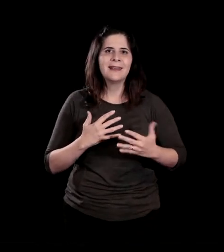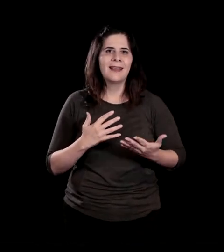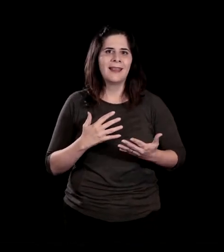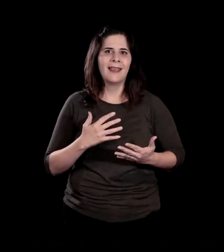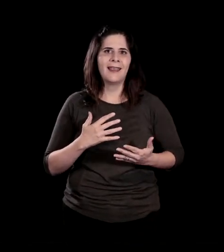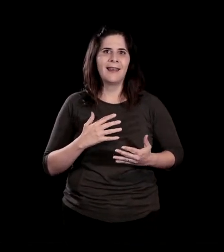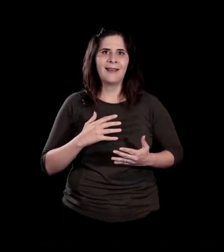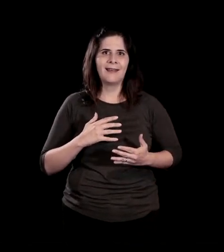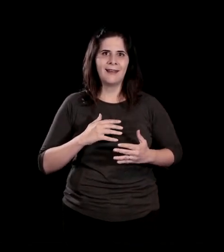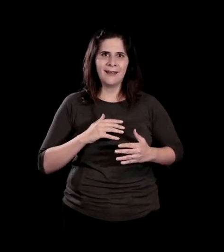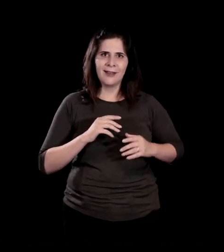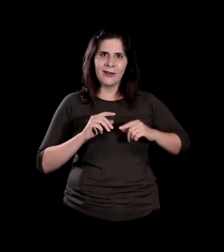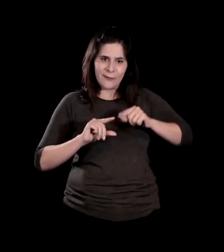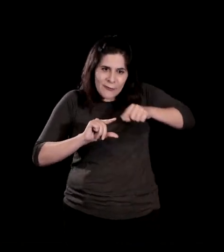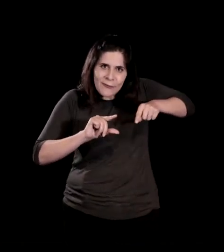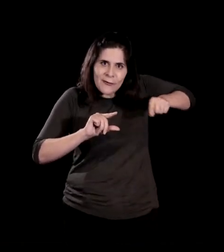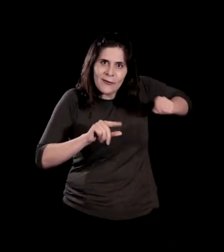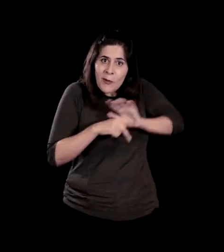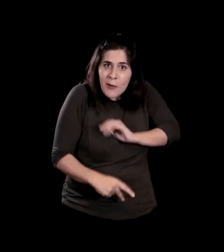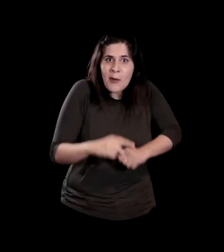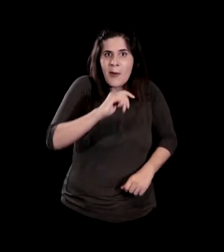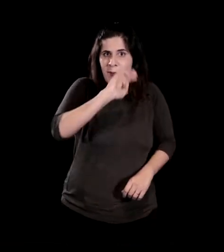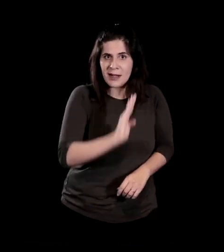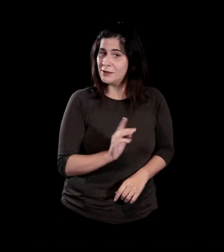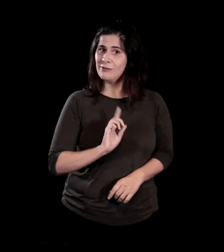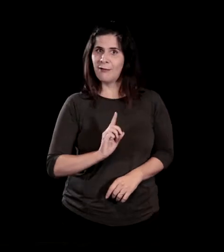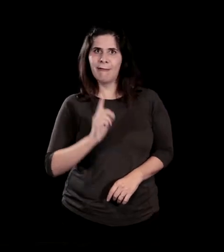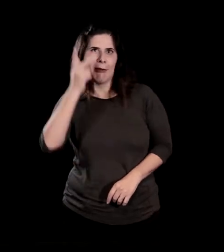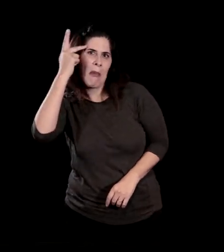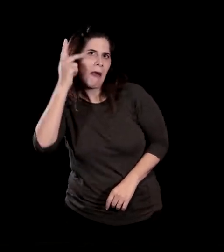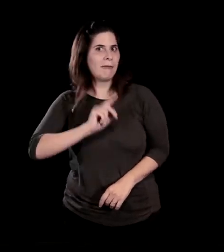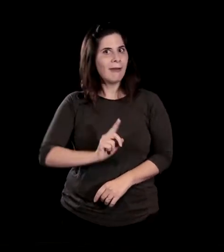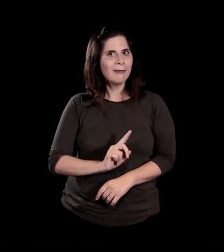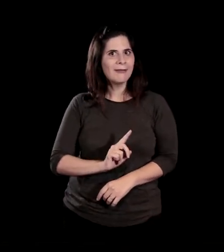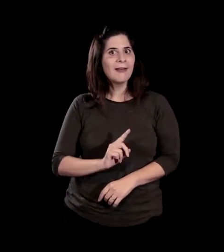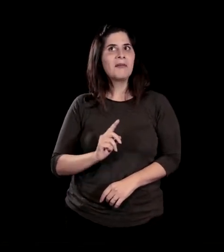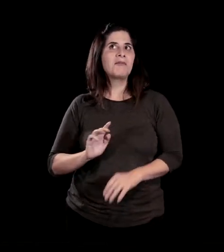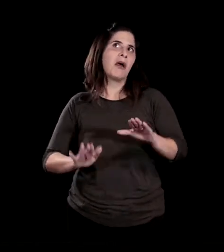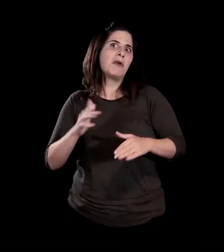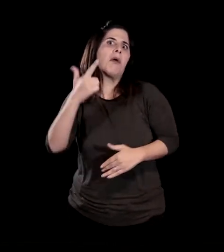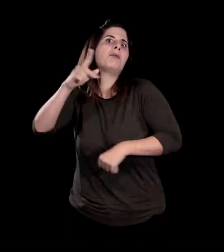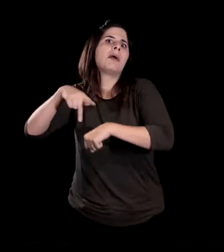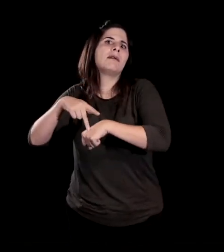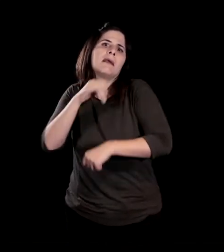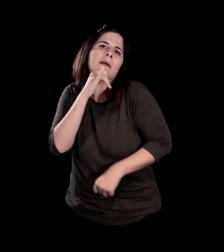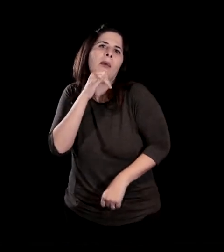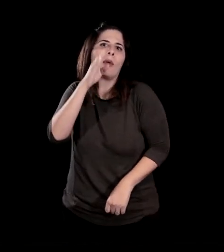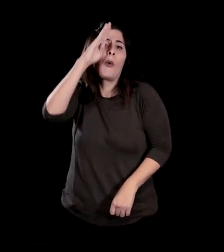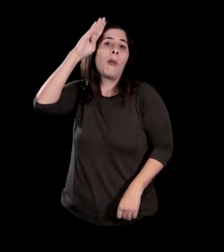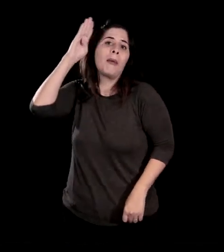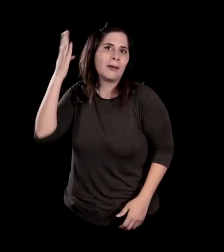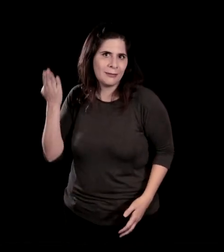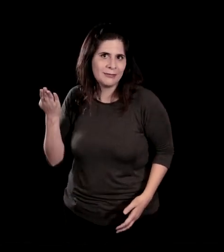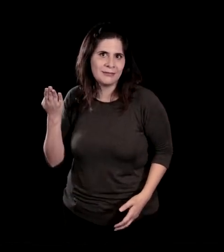you shake, it's not the frequency of Brazil or Sao Paulo. It's probably the frequency